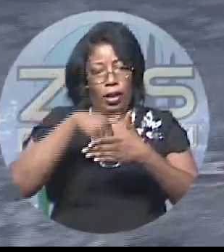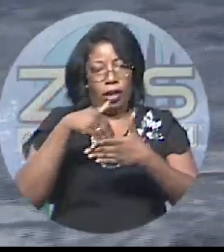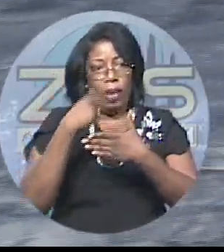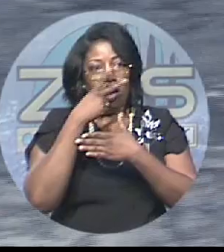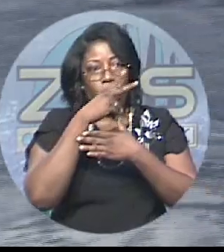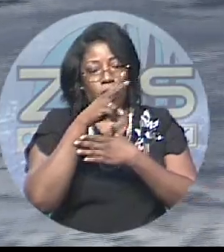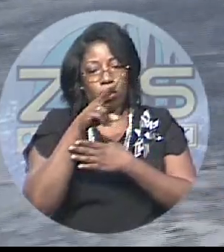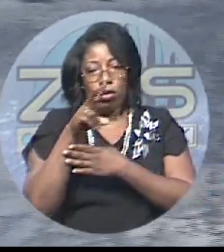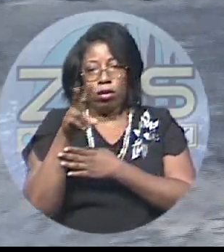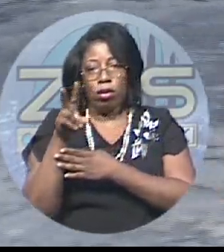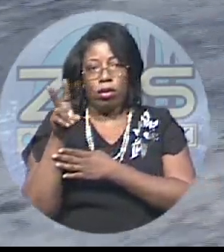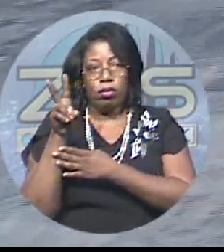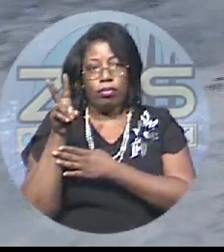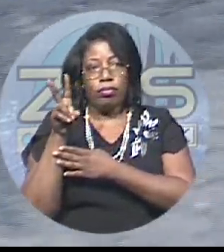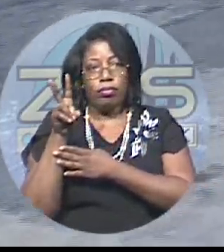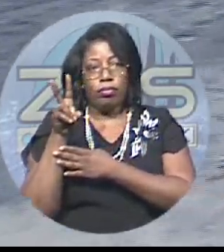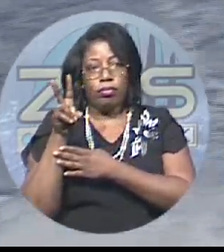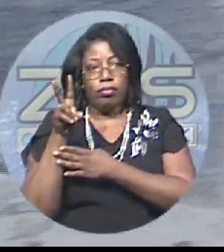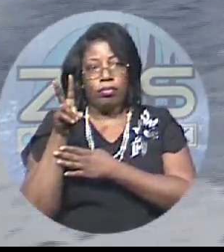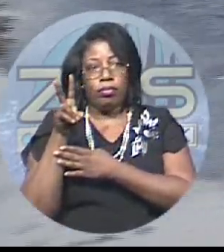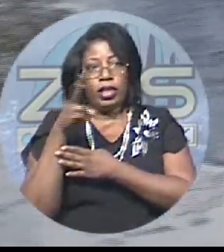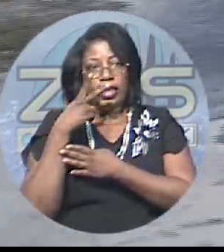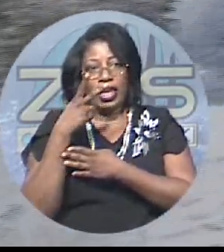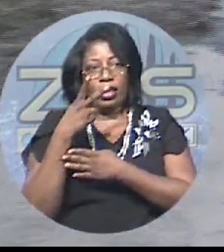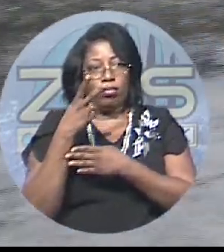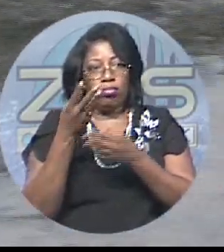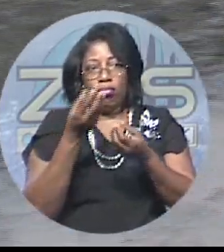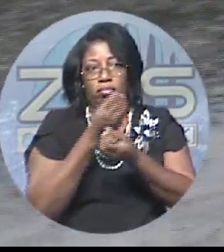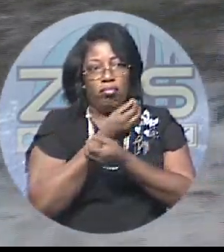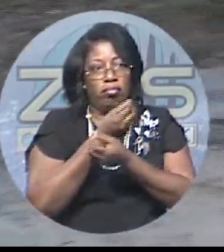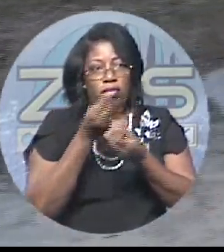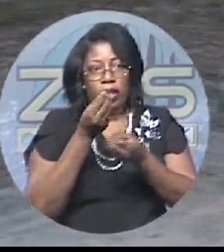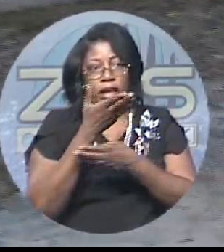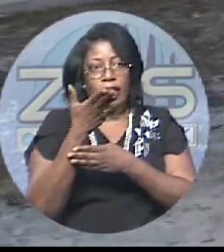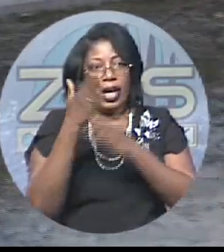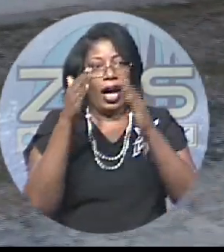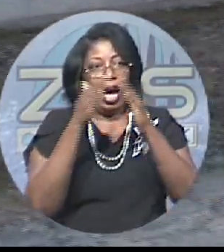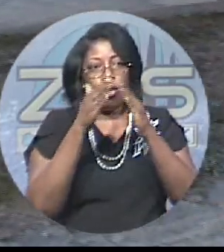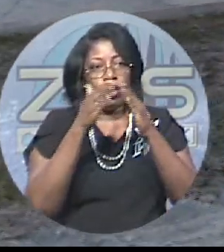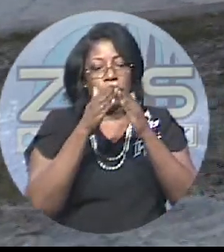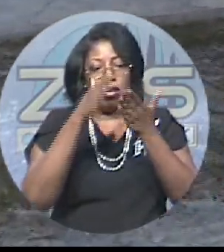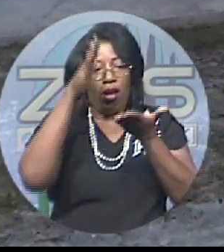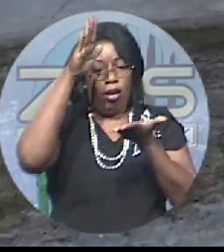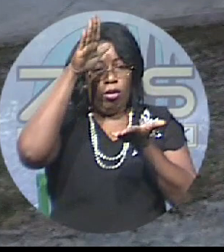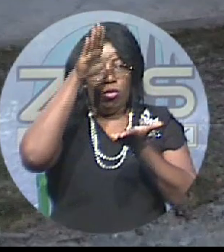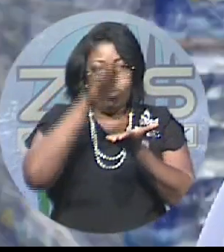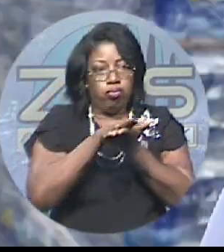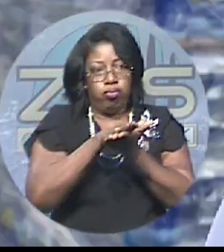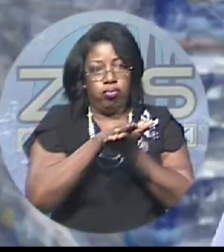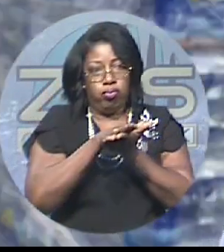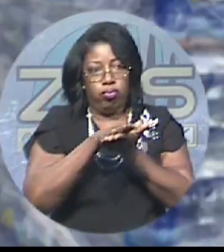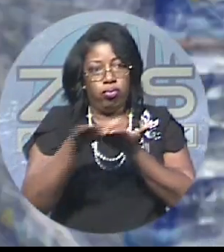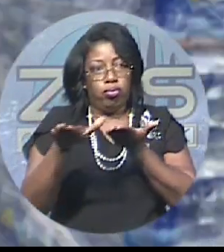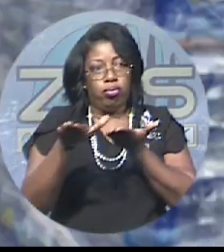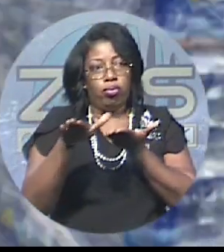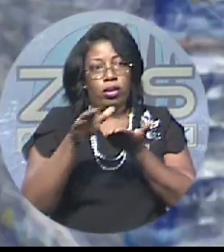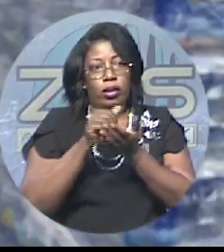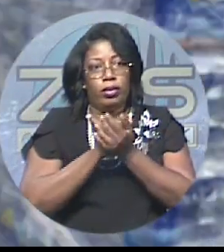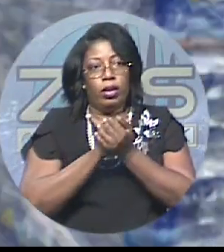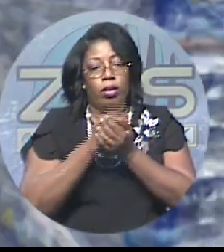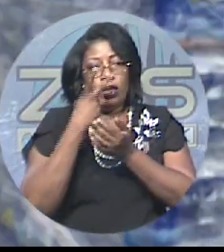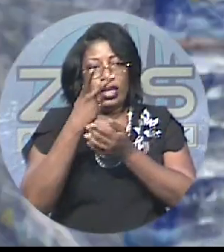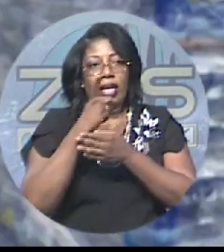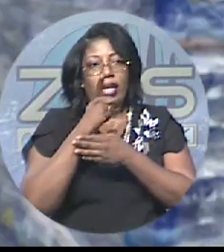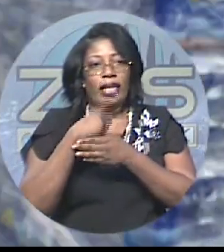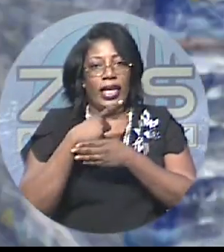around, it's almost like nothing there. Houses are flattened. I literally saw a lady